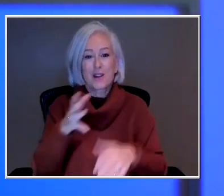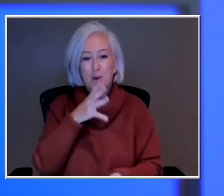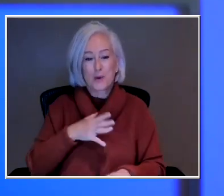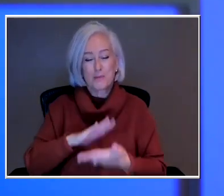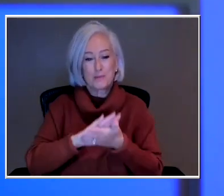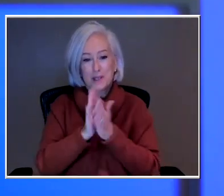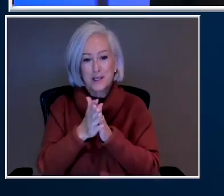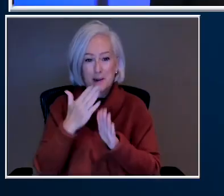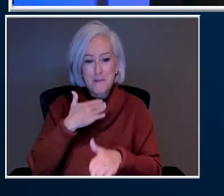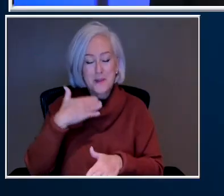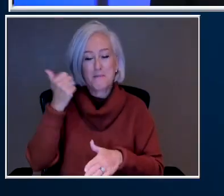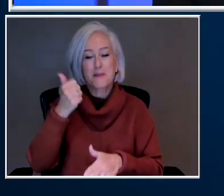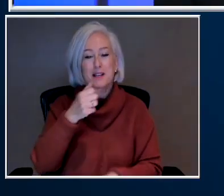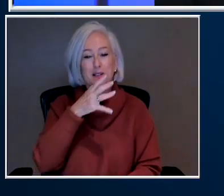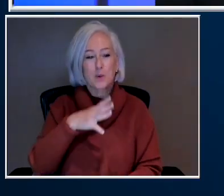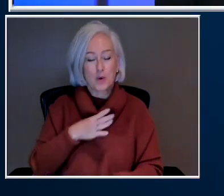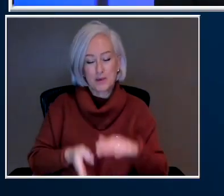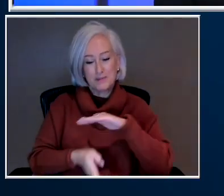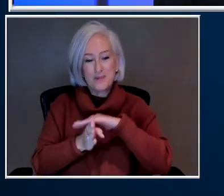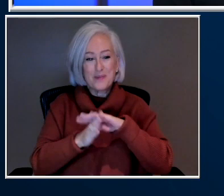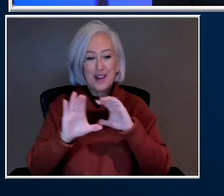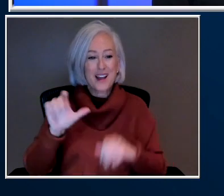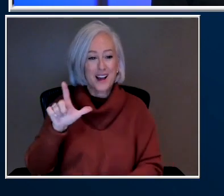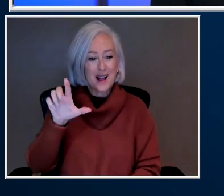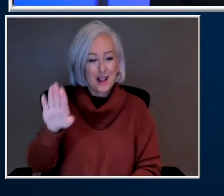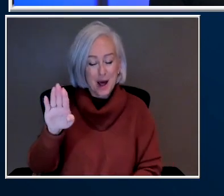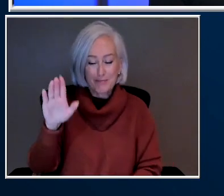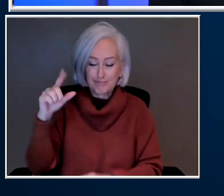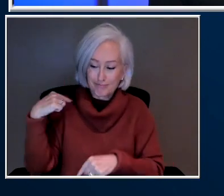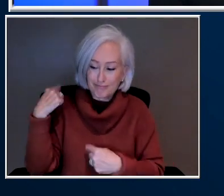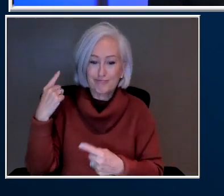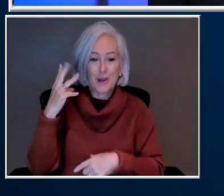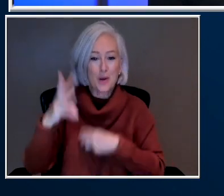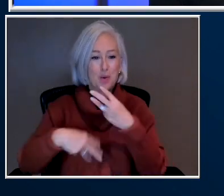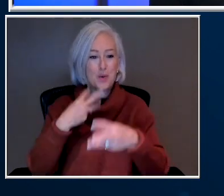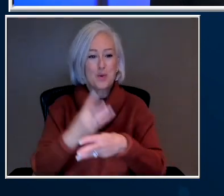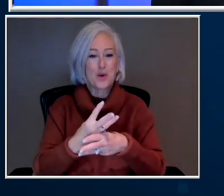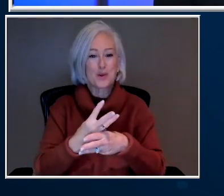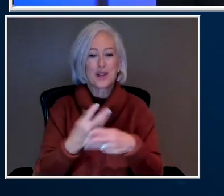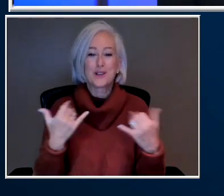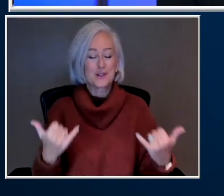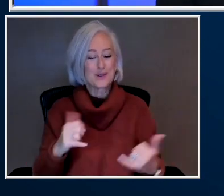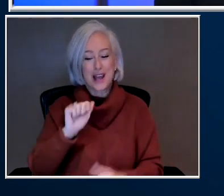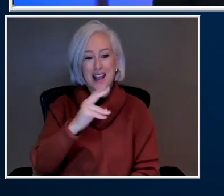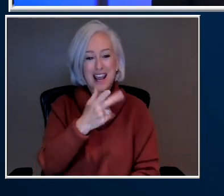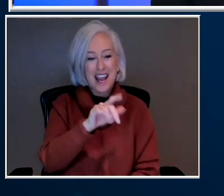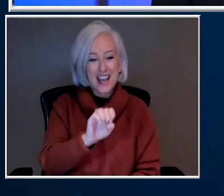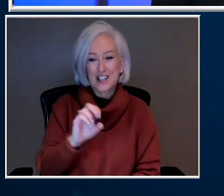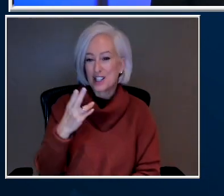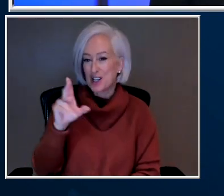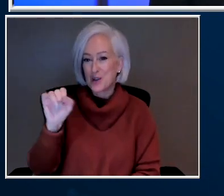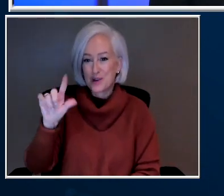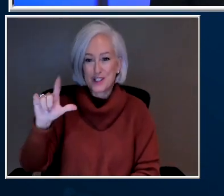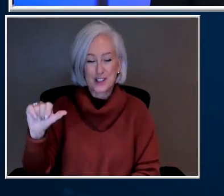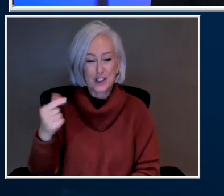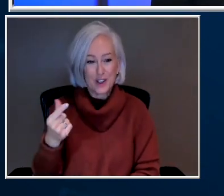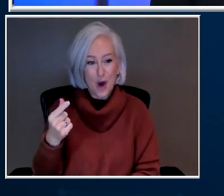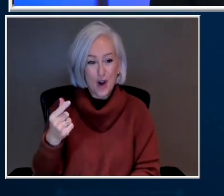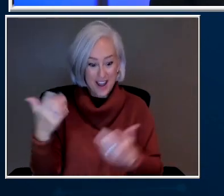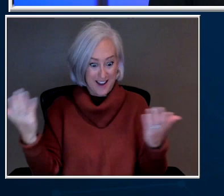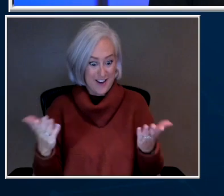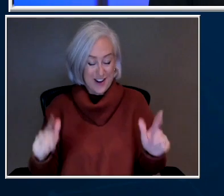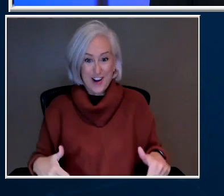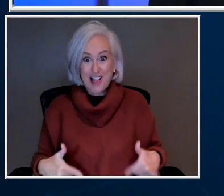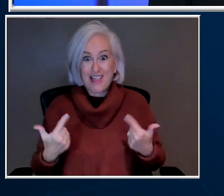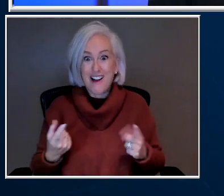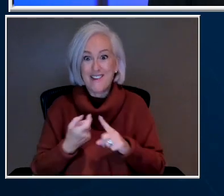world. Today, we welcome KC Current owners Angie and Chris Long, who are joining us live from the Current training facility in